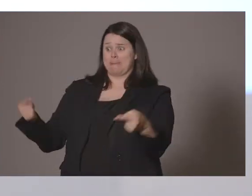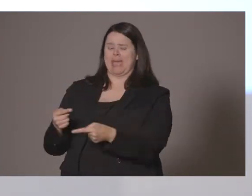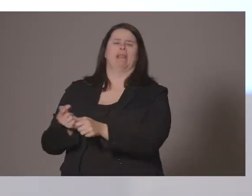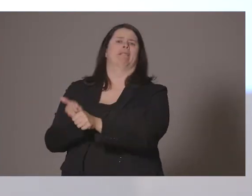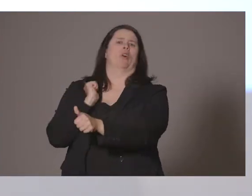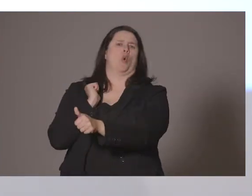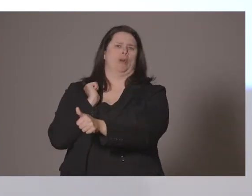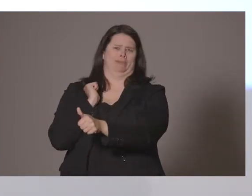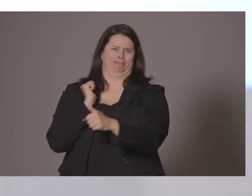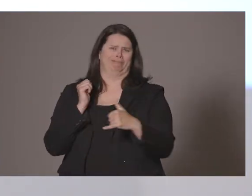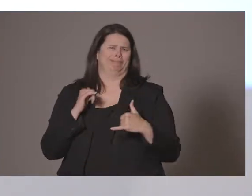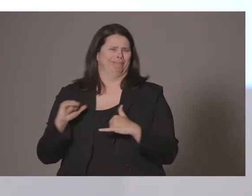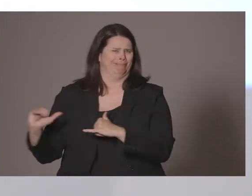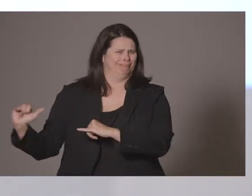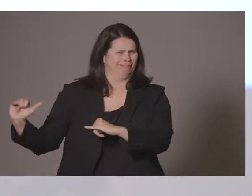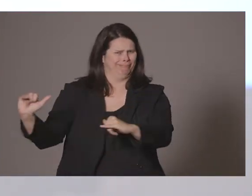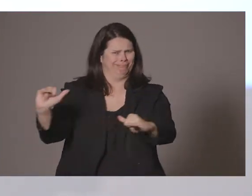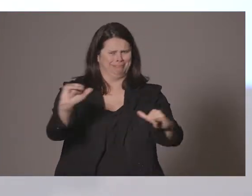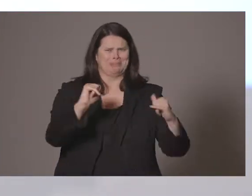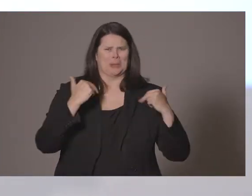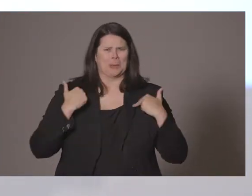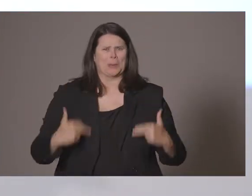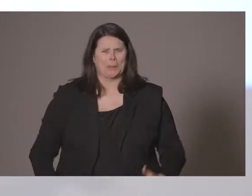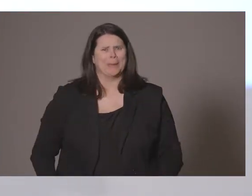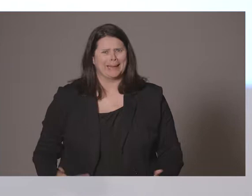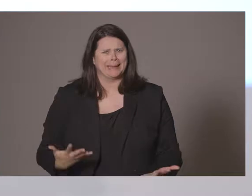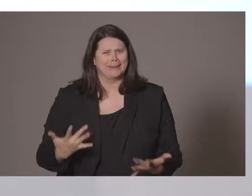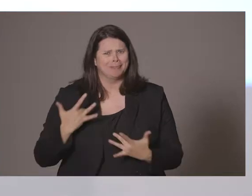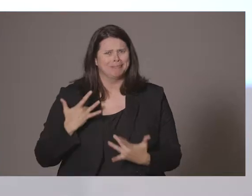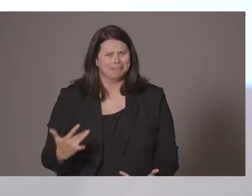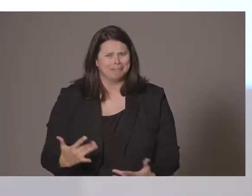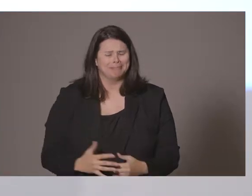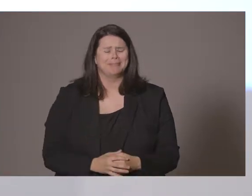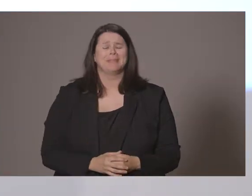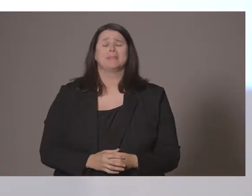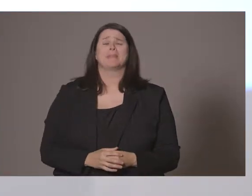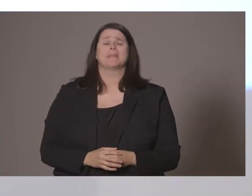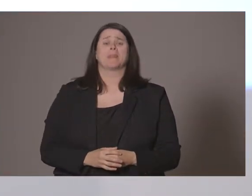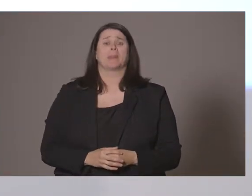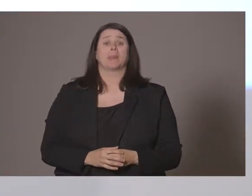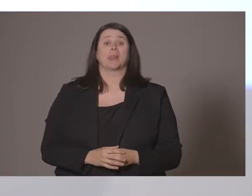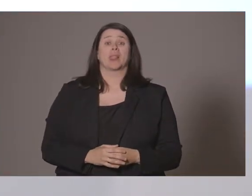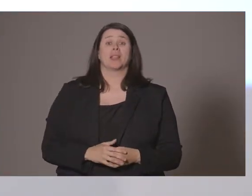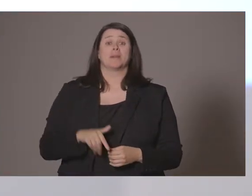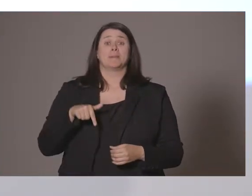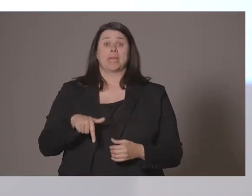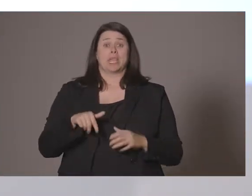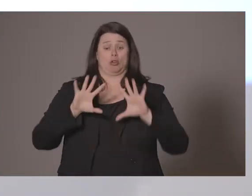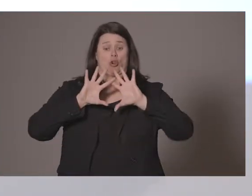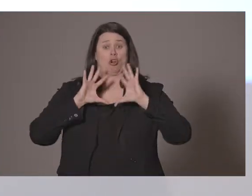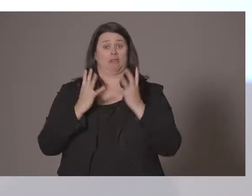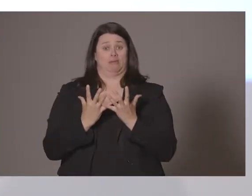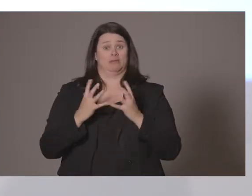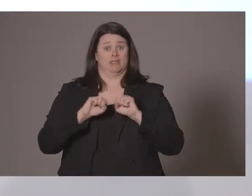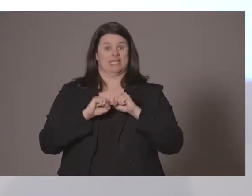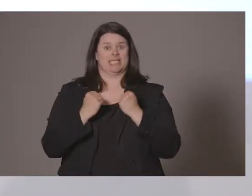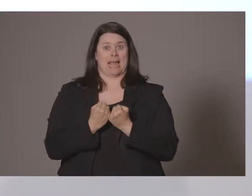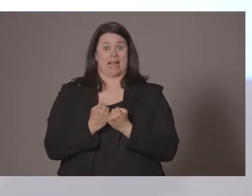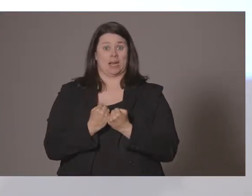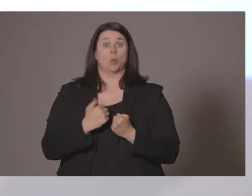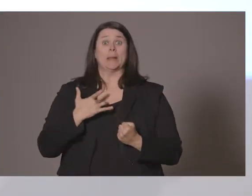One of the things that is very true about our society is that we are very drawn to pain